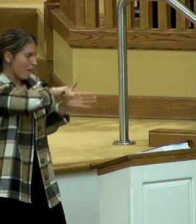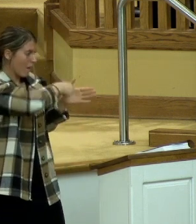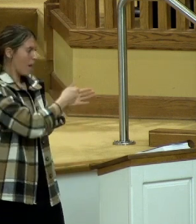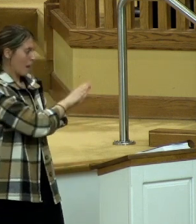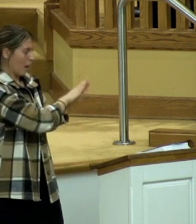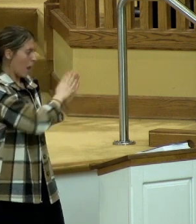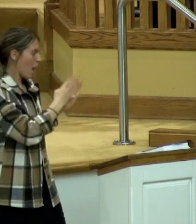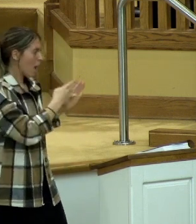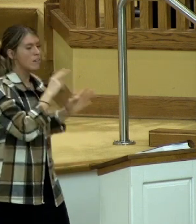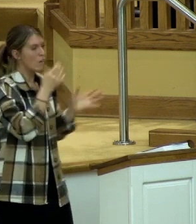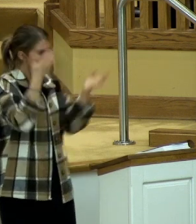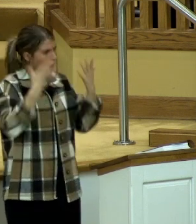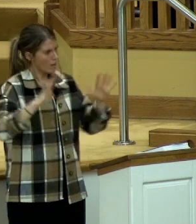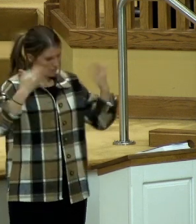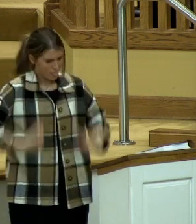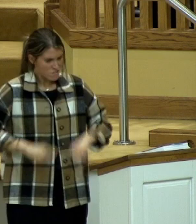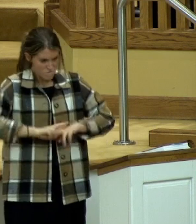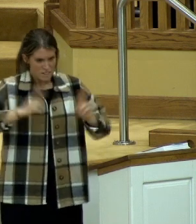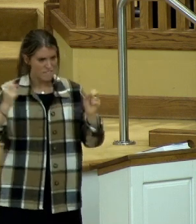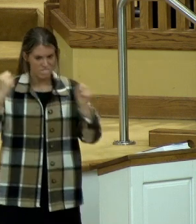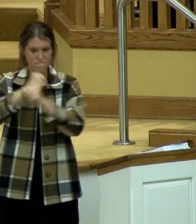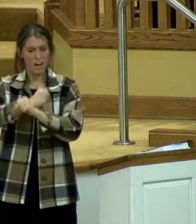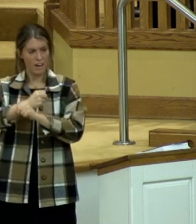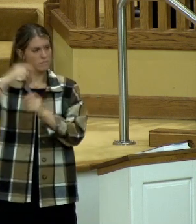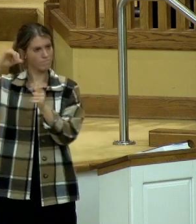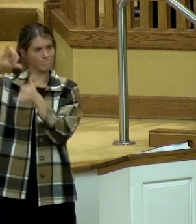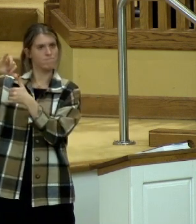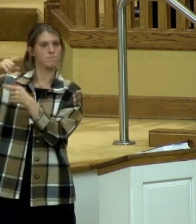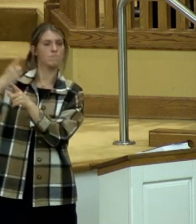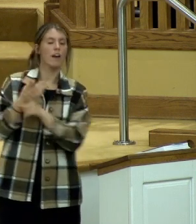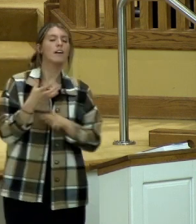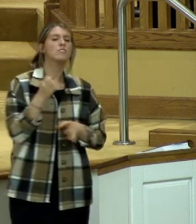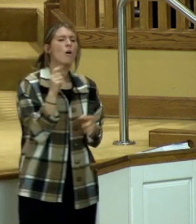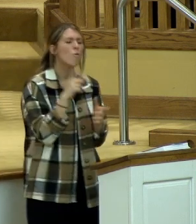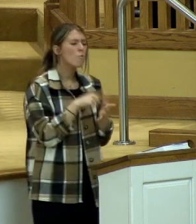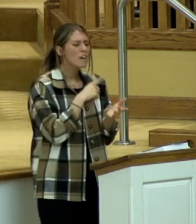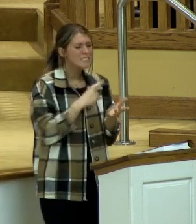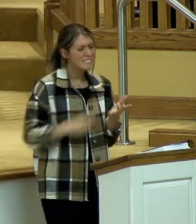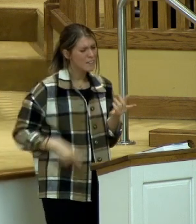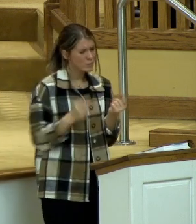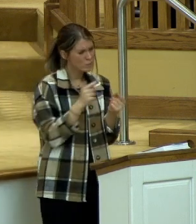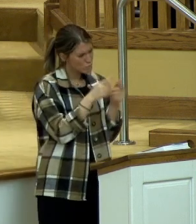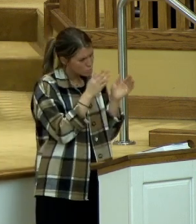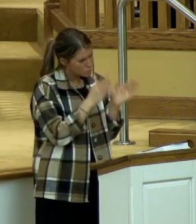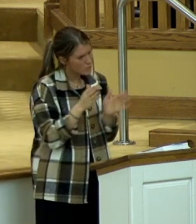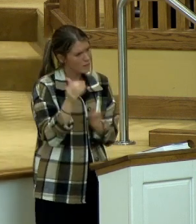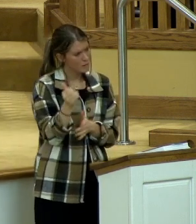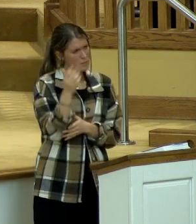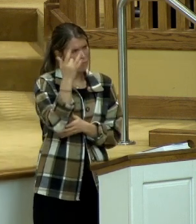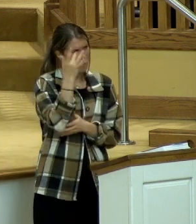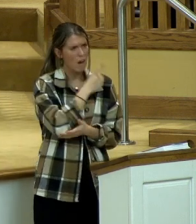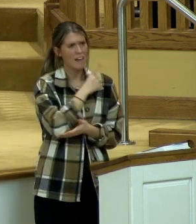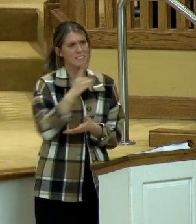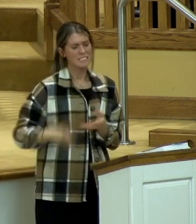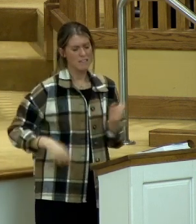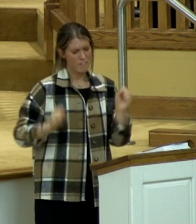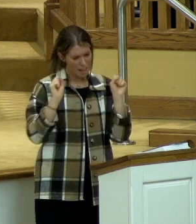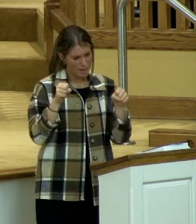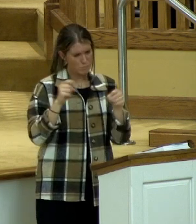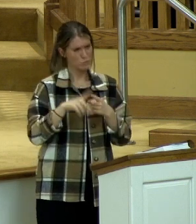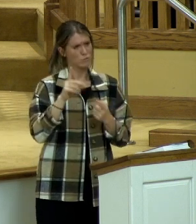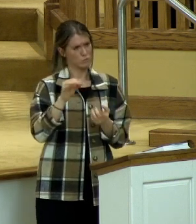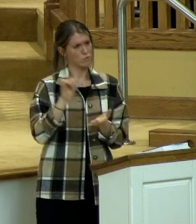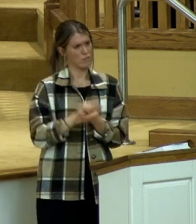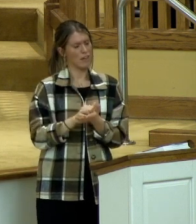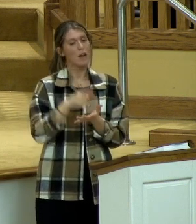fight Goliath because he was already on the side Goliath was on. Now, what had David done to prepare himself for that? Why was David able to do